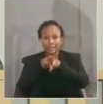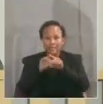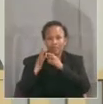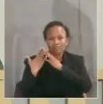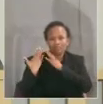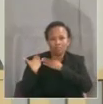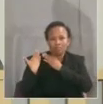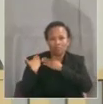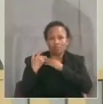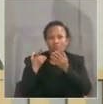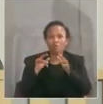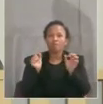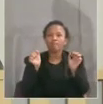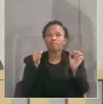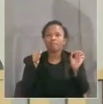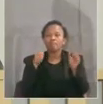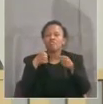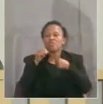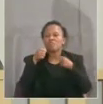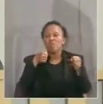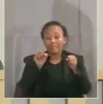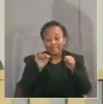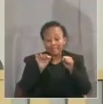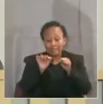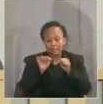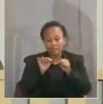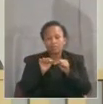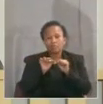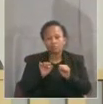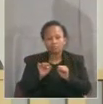deployment of those resources.